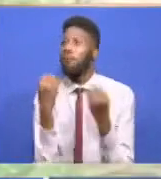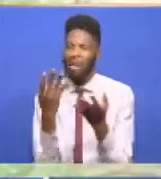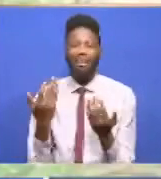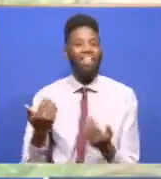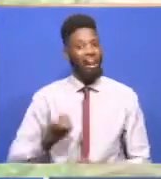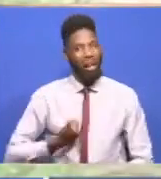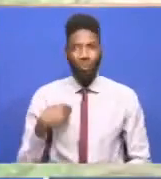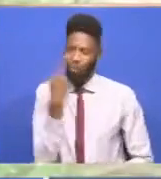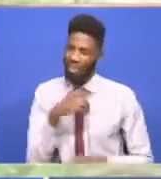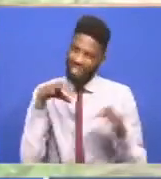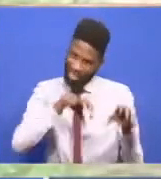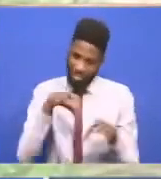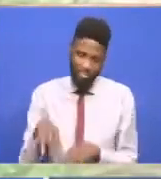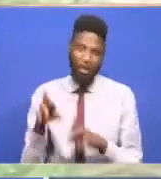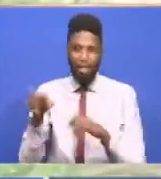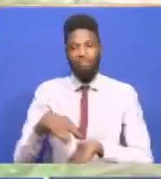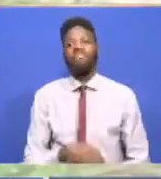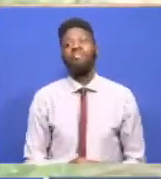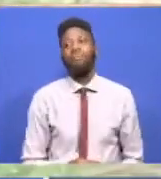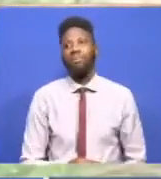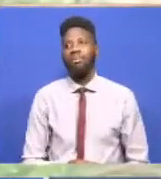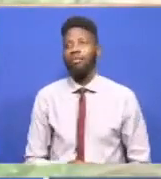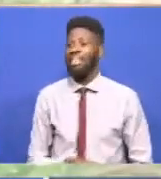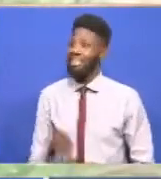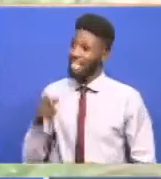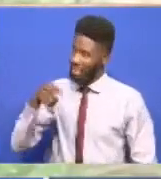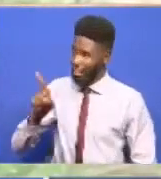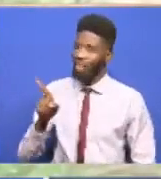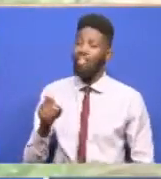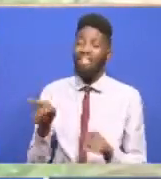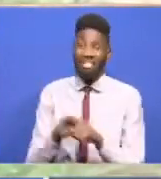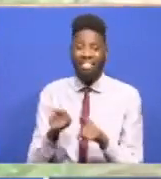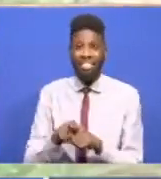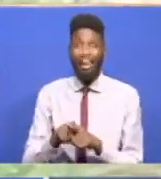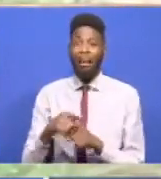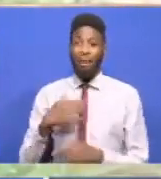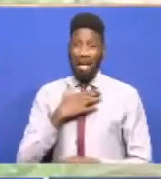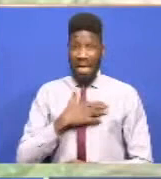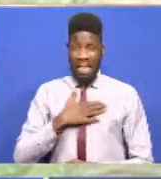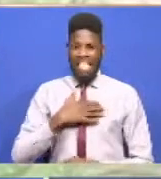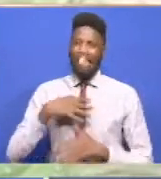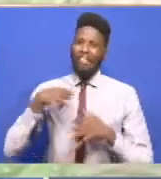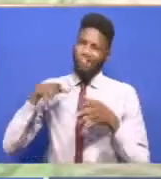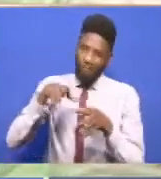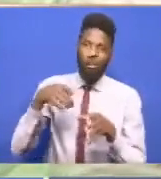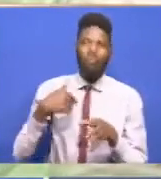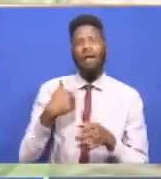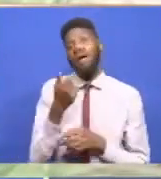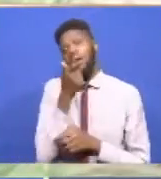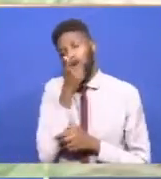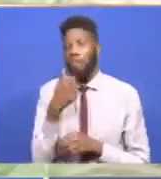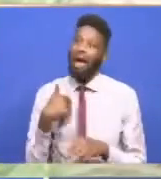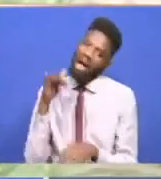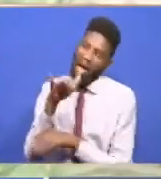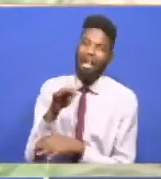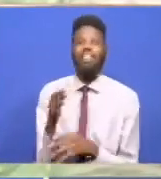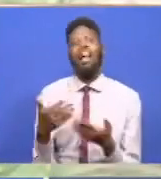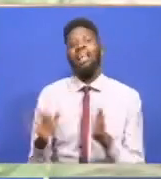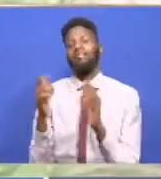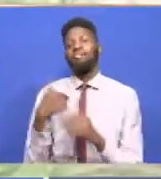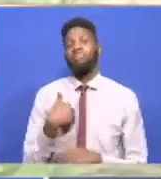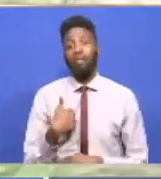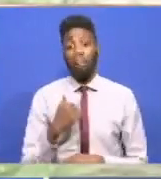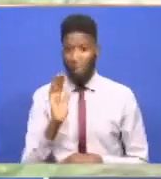Nalia hivi, alikuwa ananiumiza huku kifua, nikamwambia niache. Sasa kwa ufaa zake zilikuwa